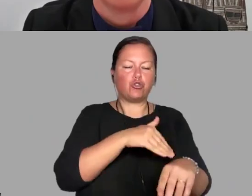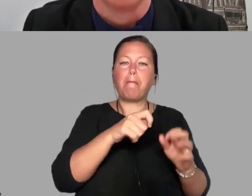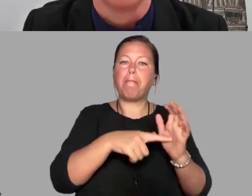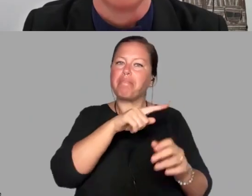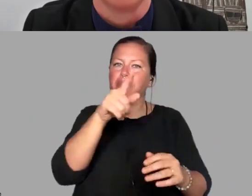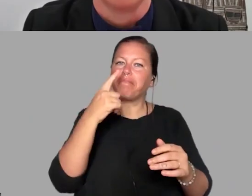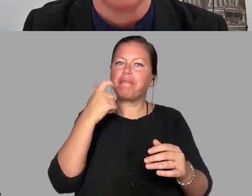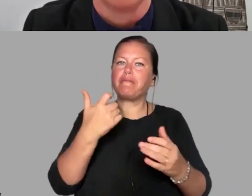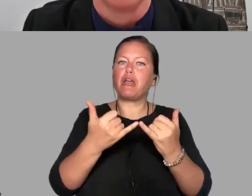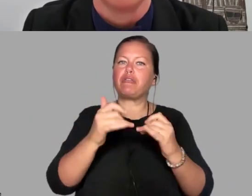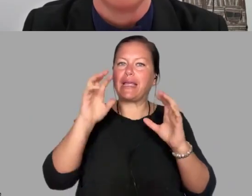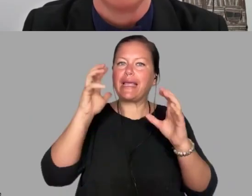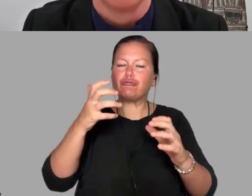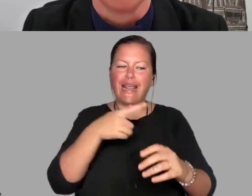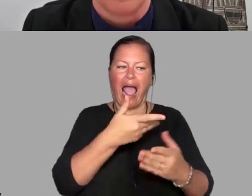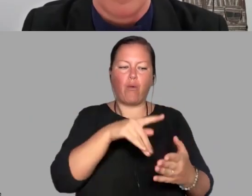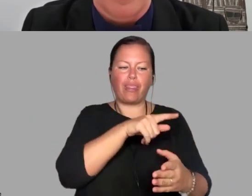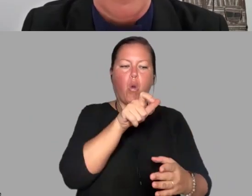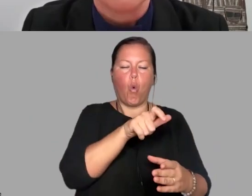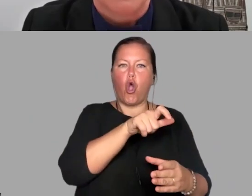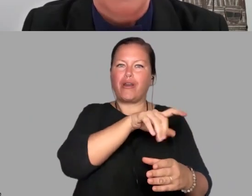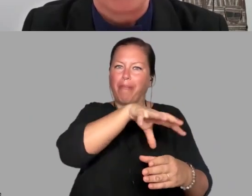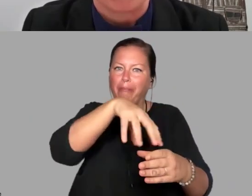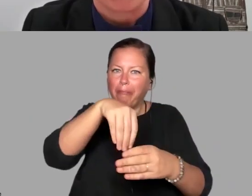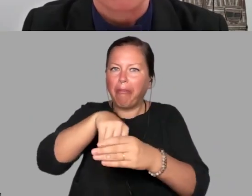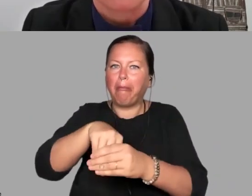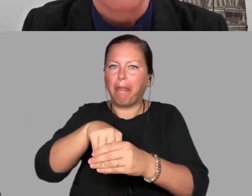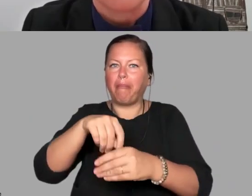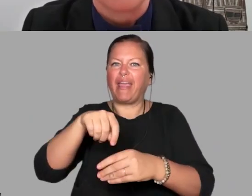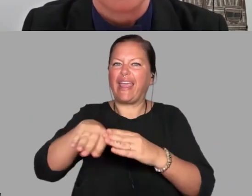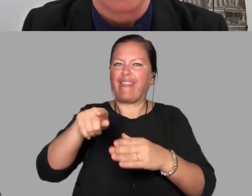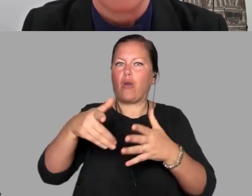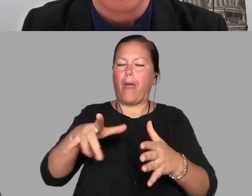are Mm, split through in that way. mm. And